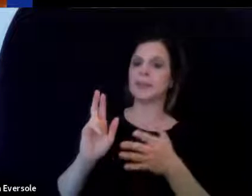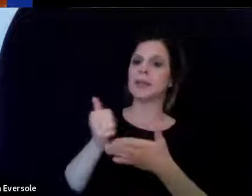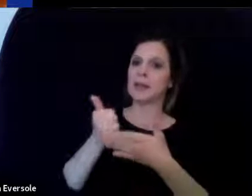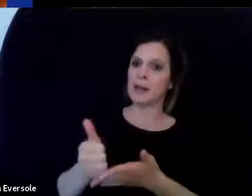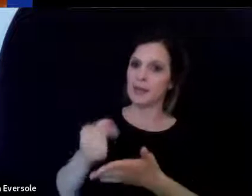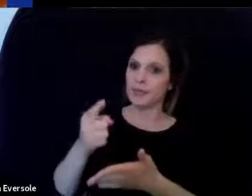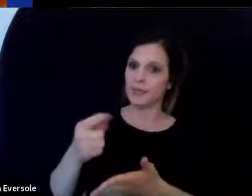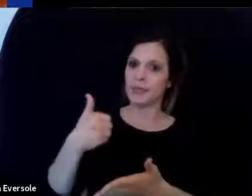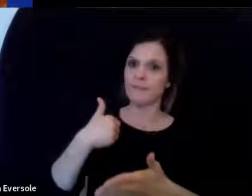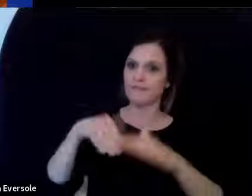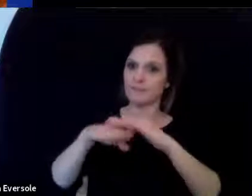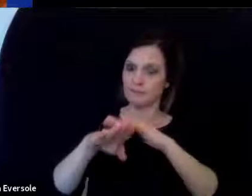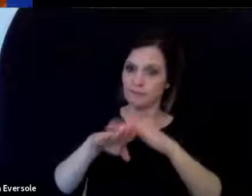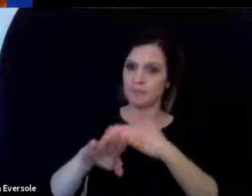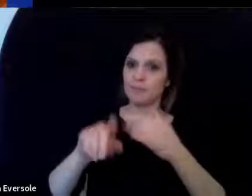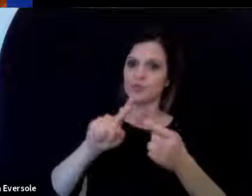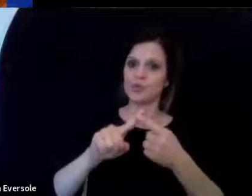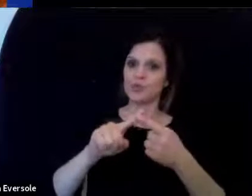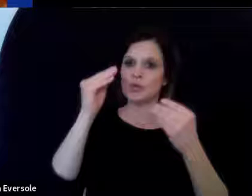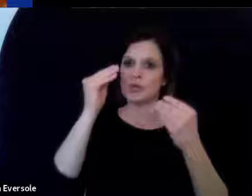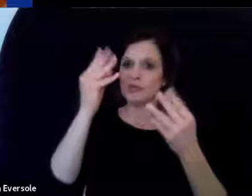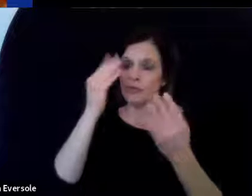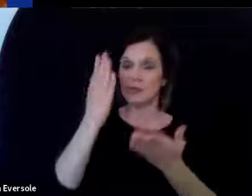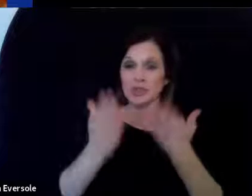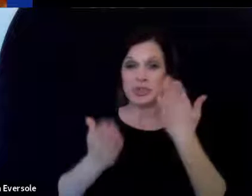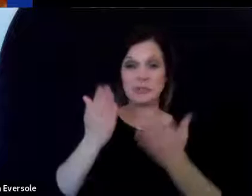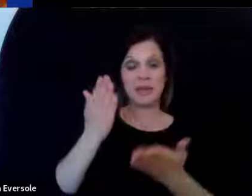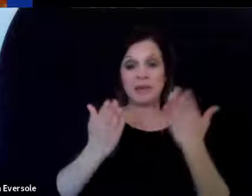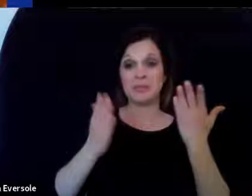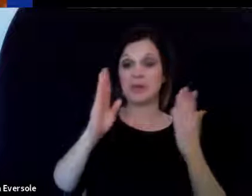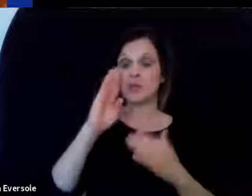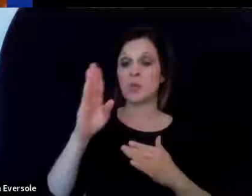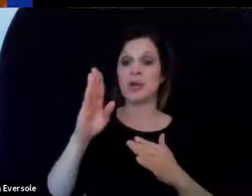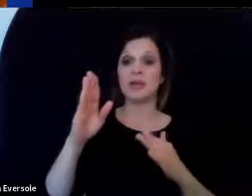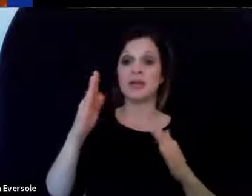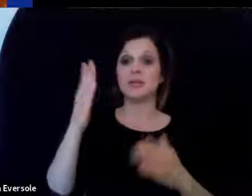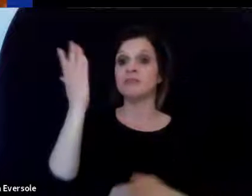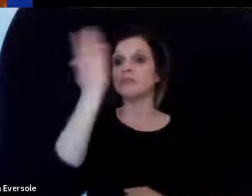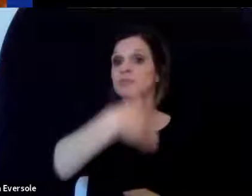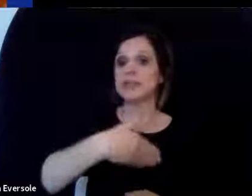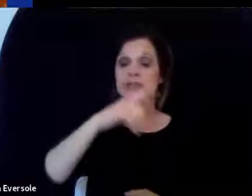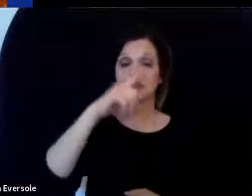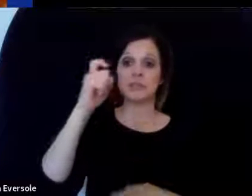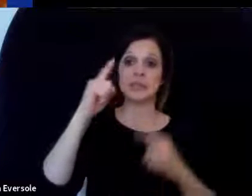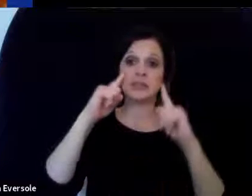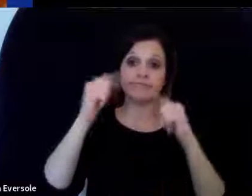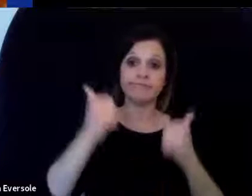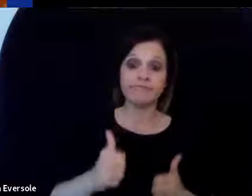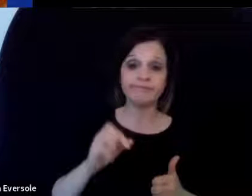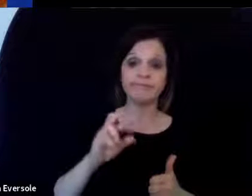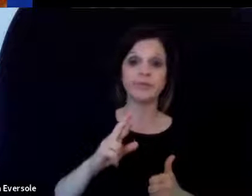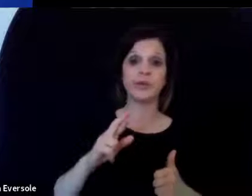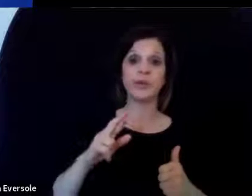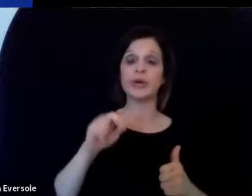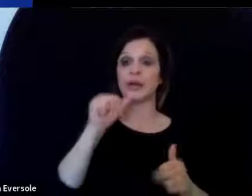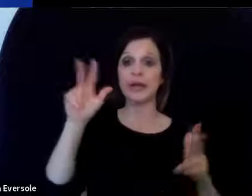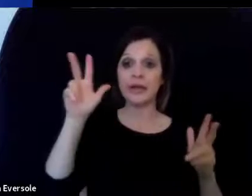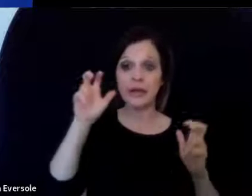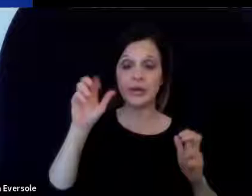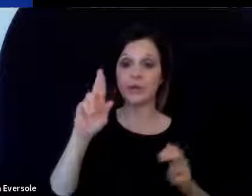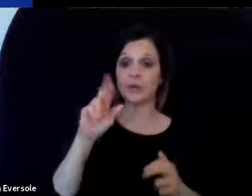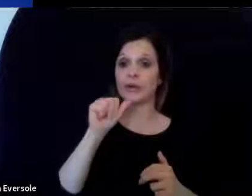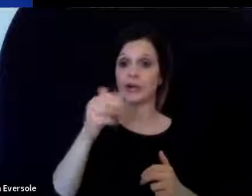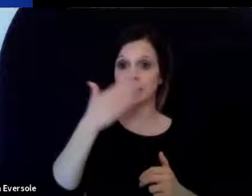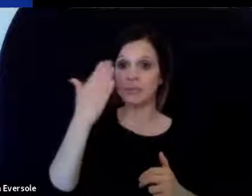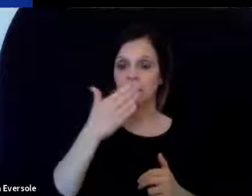access to the information that they may be missing because of those loss of distance senses. So, excellently